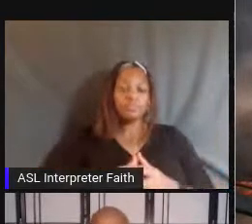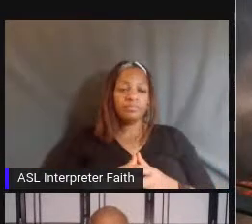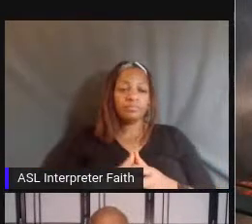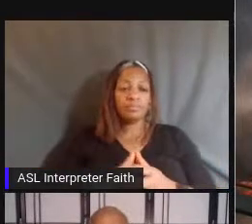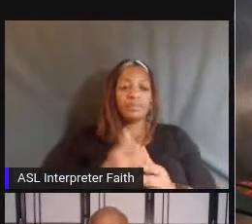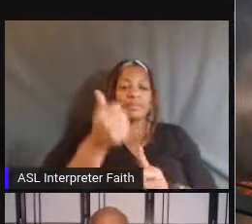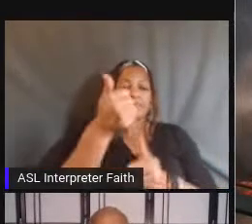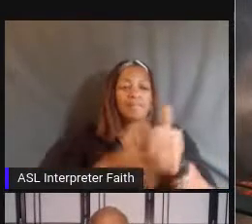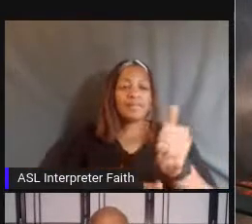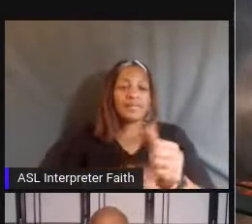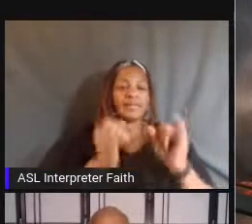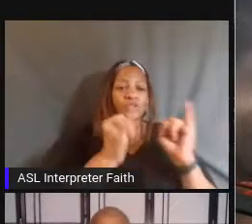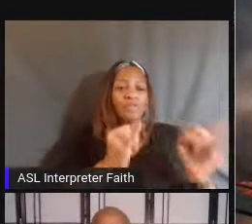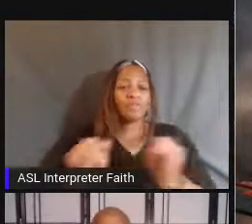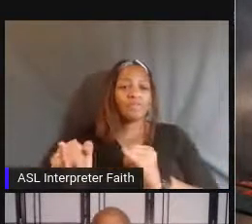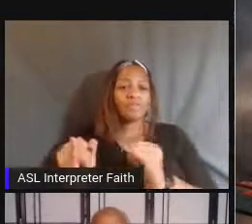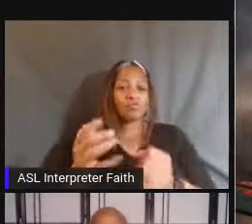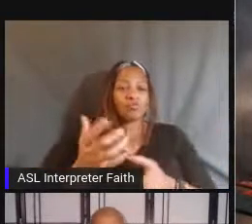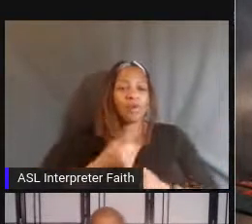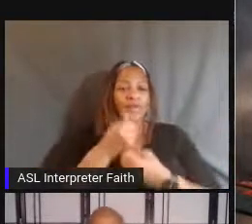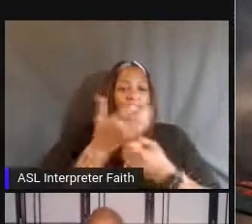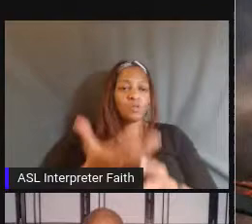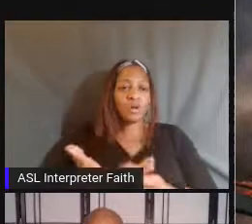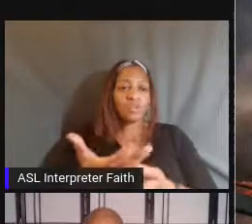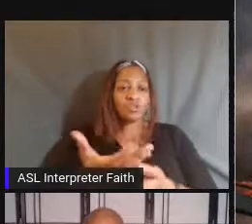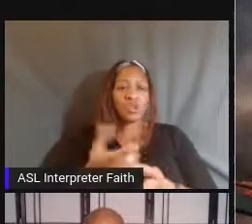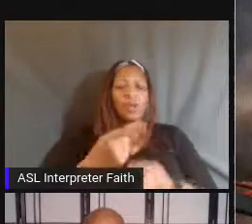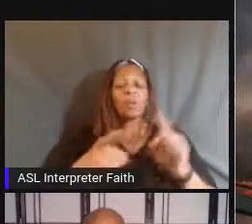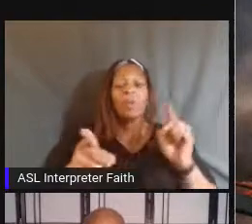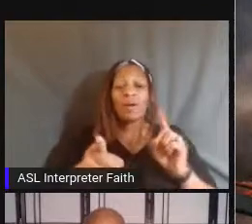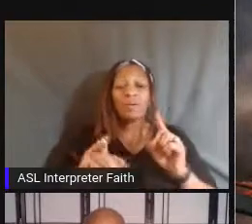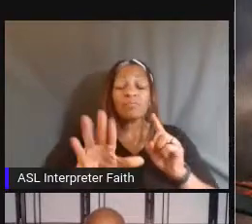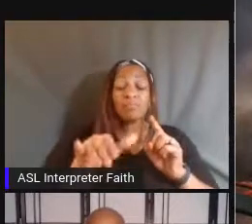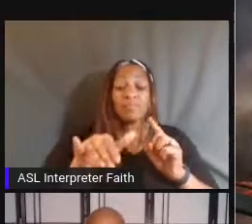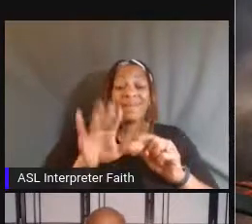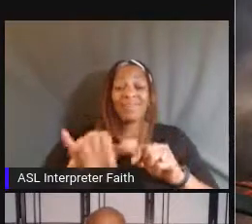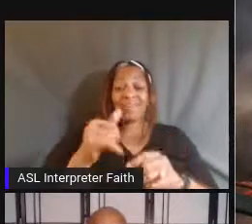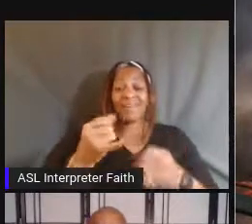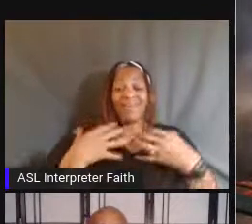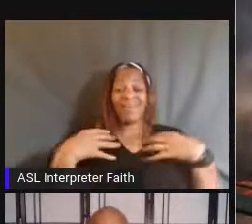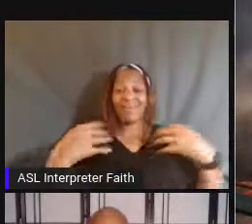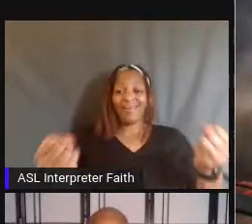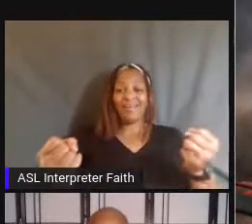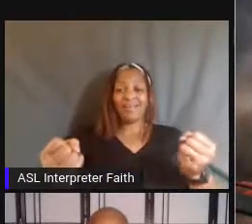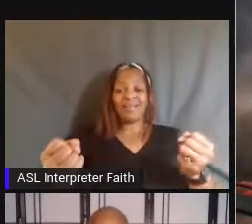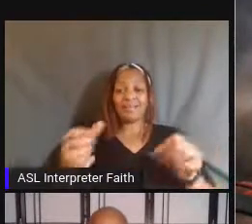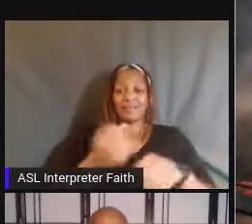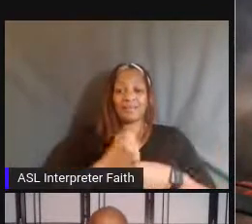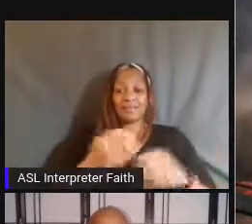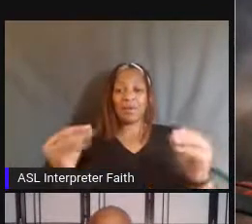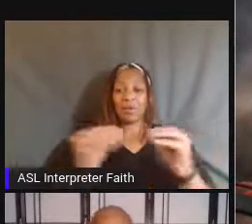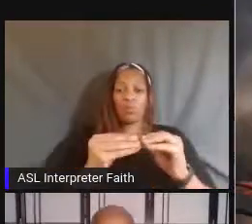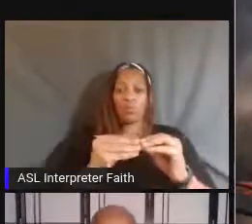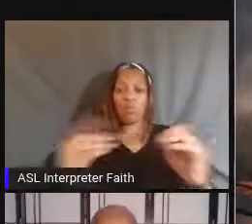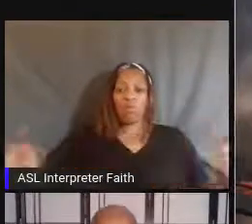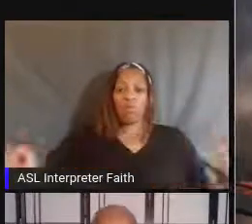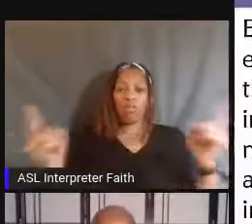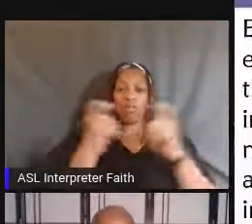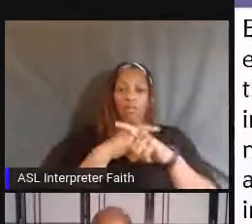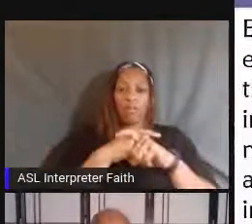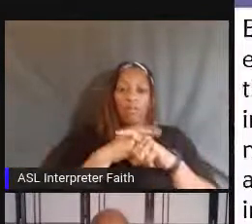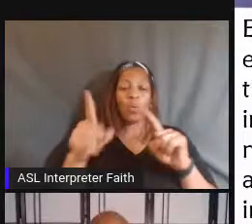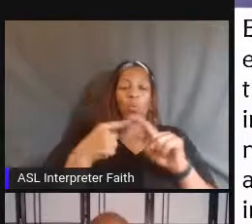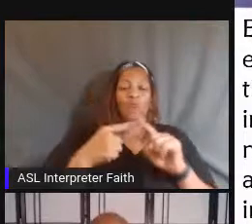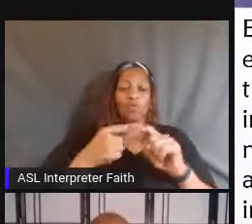Each individualized expression, but that healing is made more difficult when we